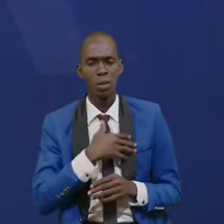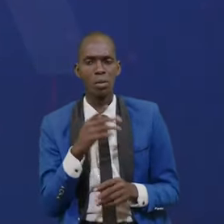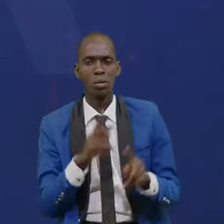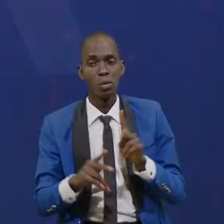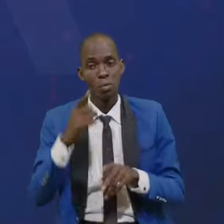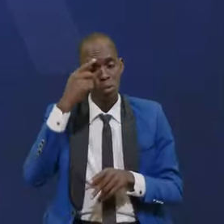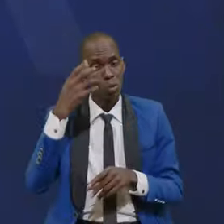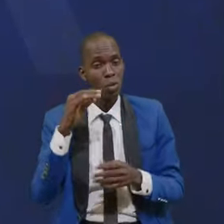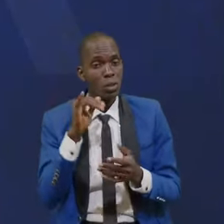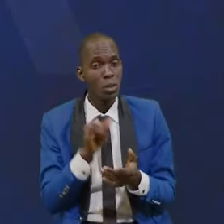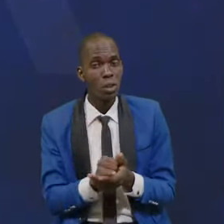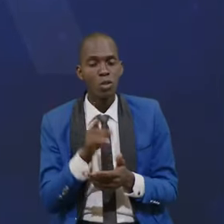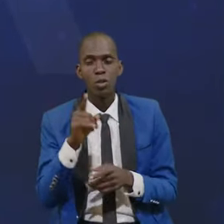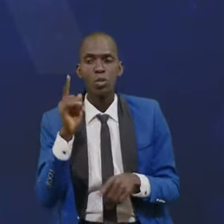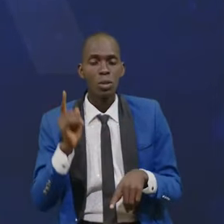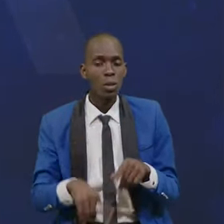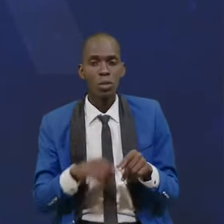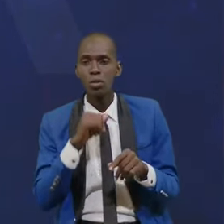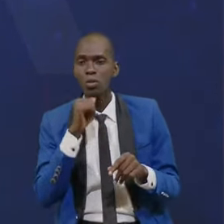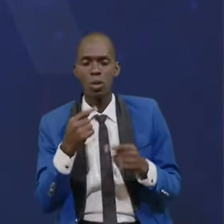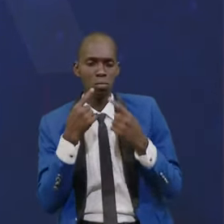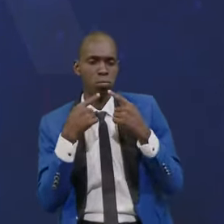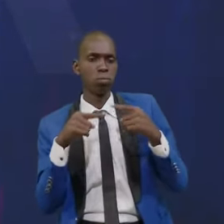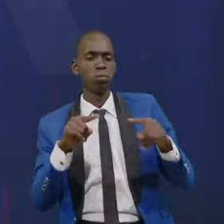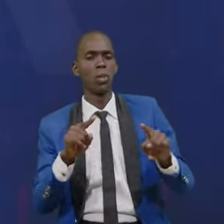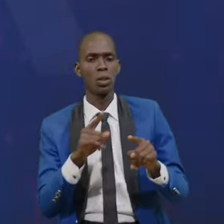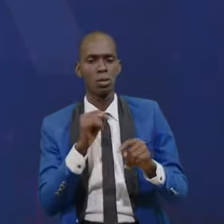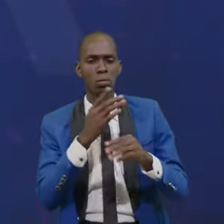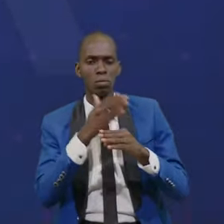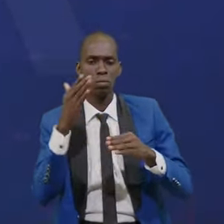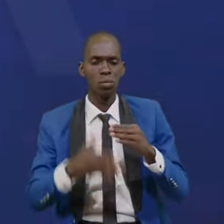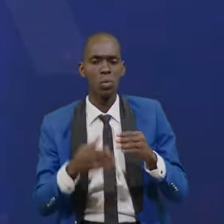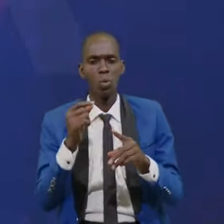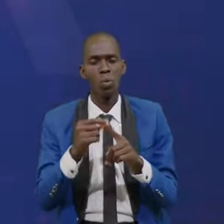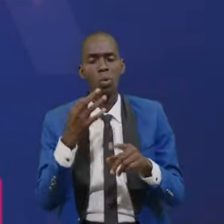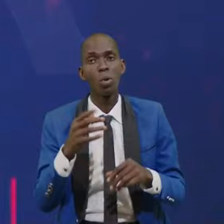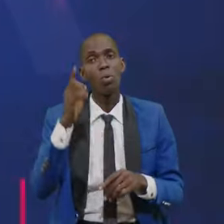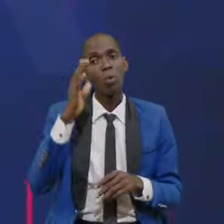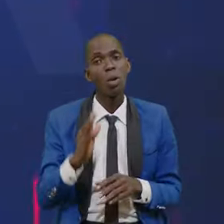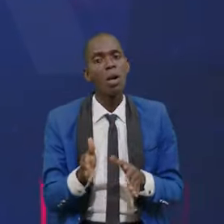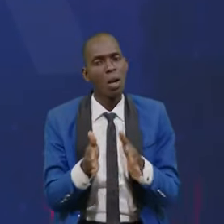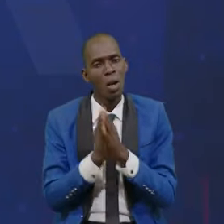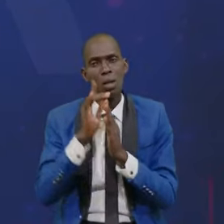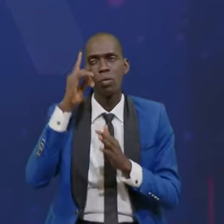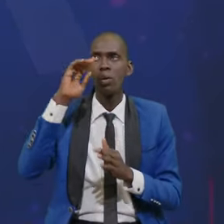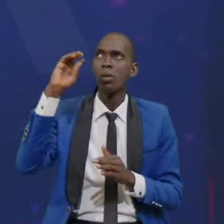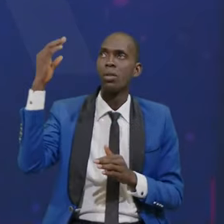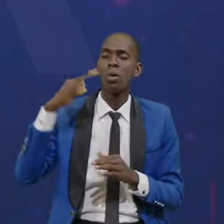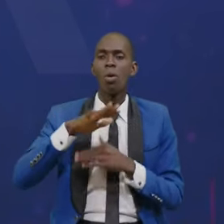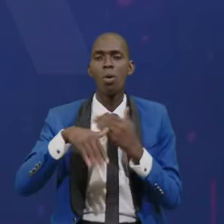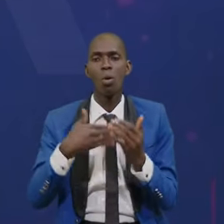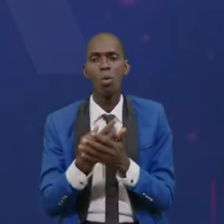that, you cannot declare the totality of the word of God, go for grace. All those who have done